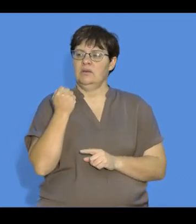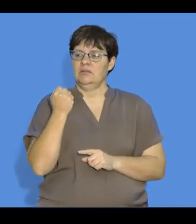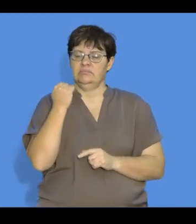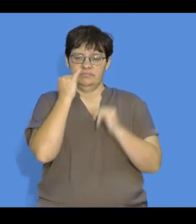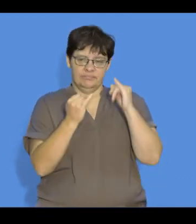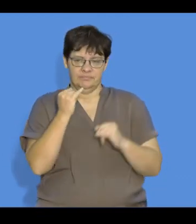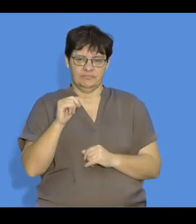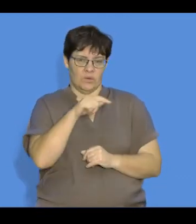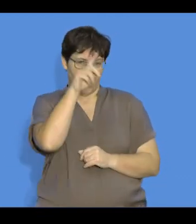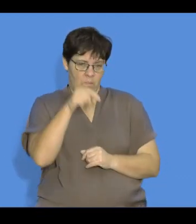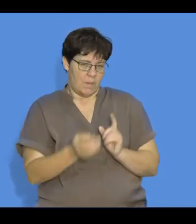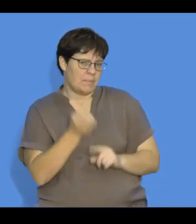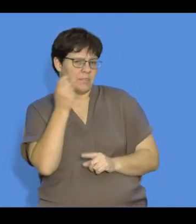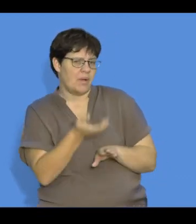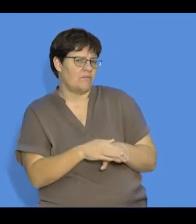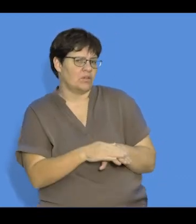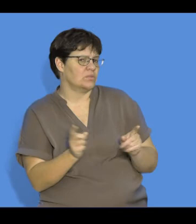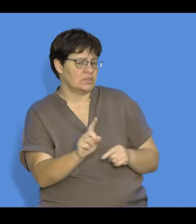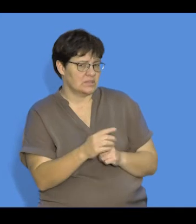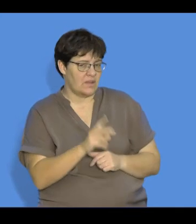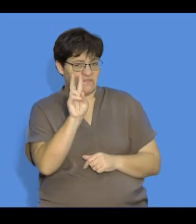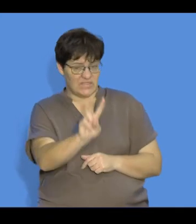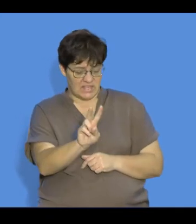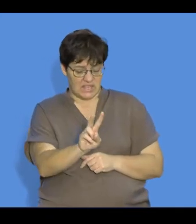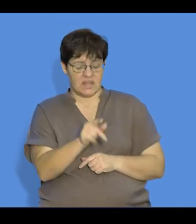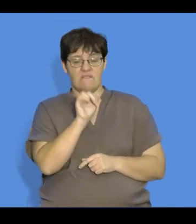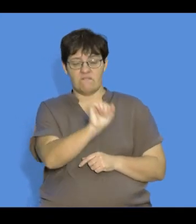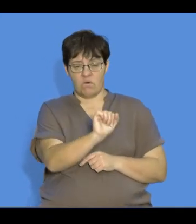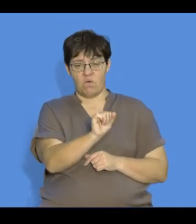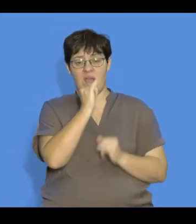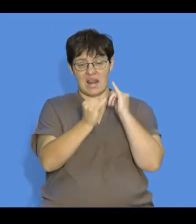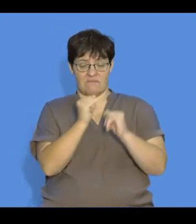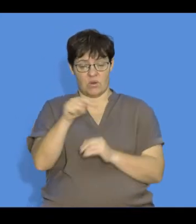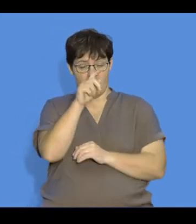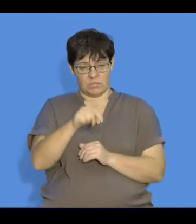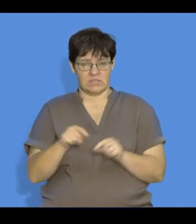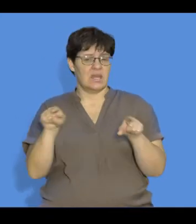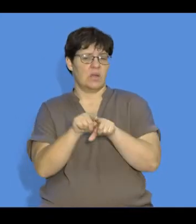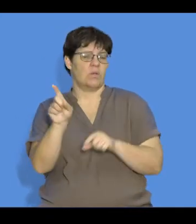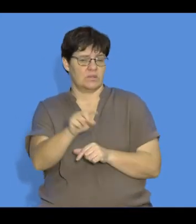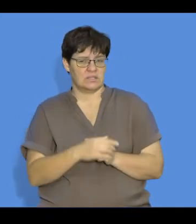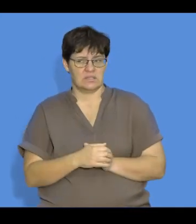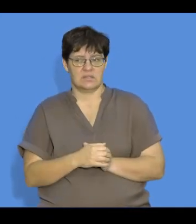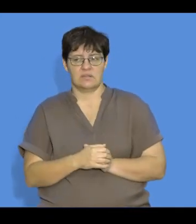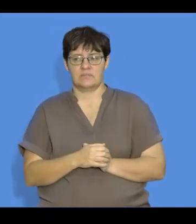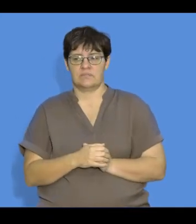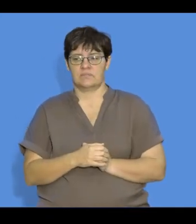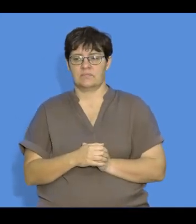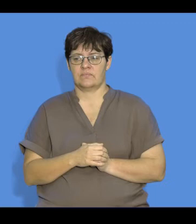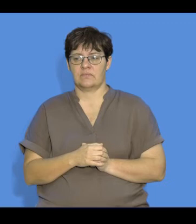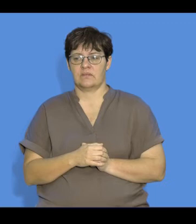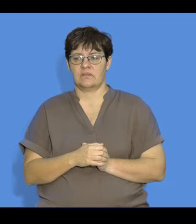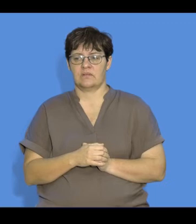So V across the 11 ohms is actually equals to, current multiplied by